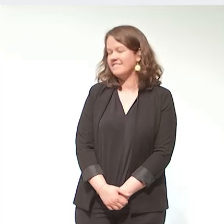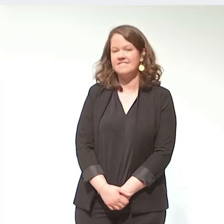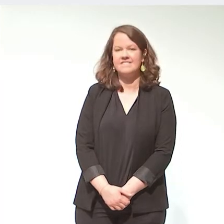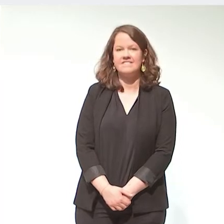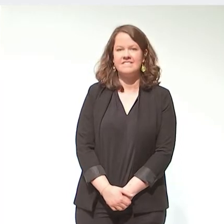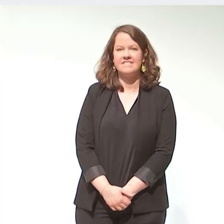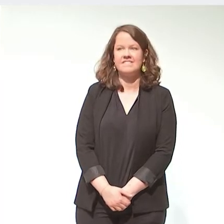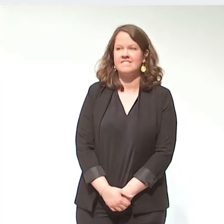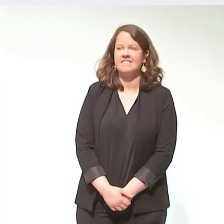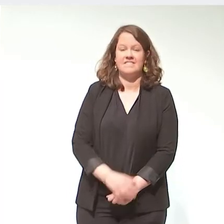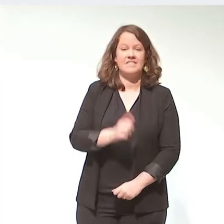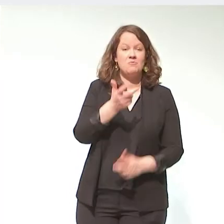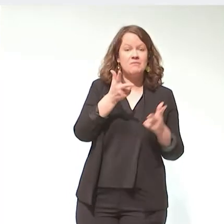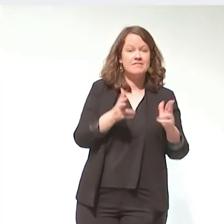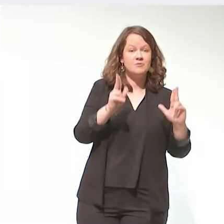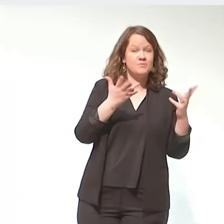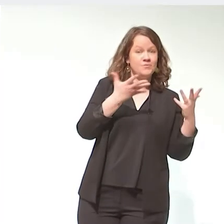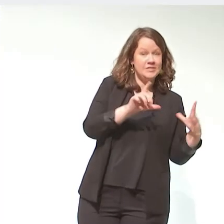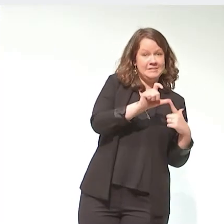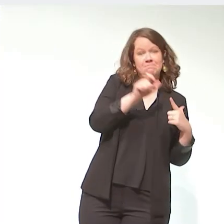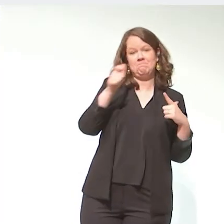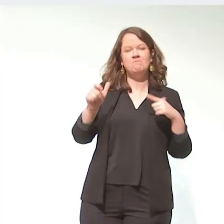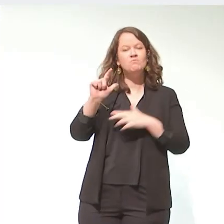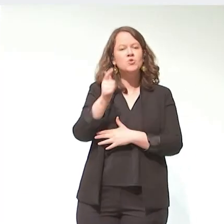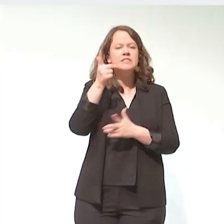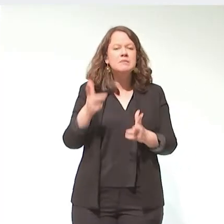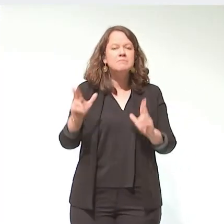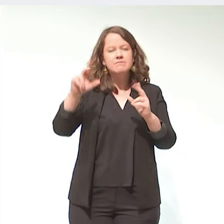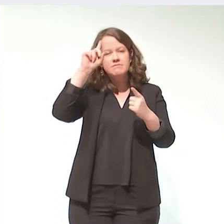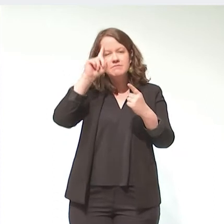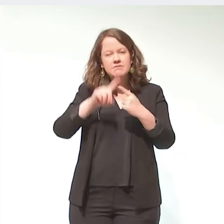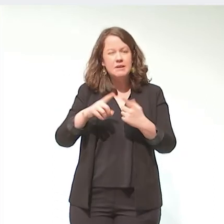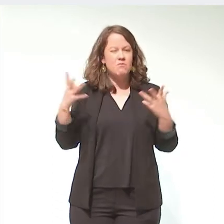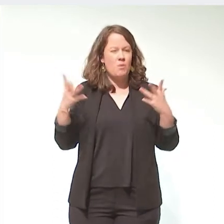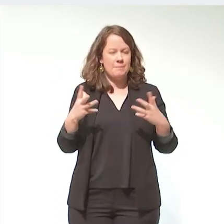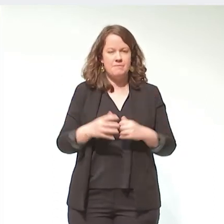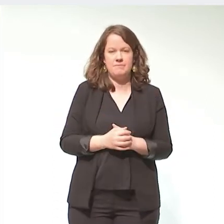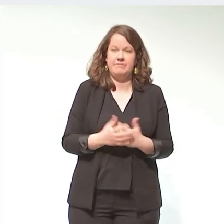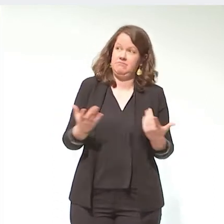Première session donc terminée pour laisser la place à la... Session 1 is now